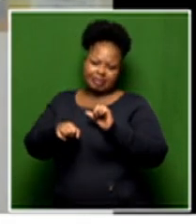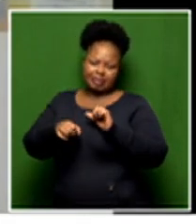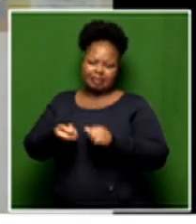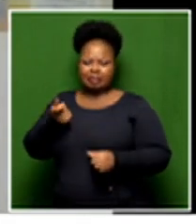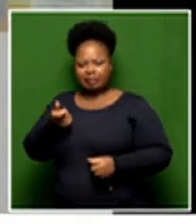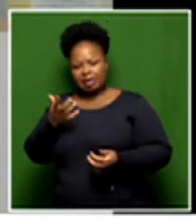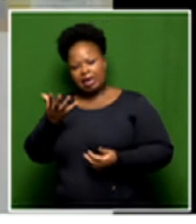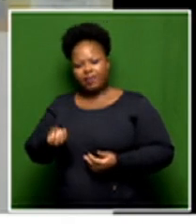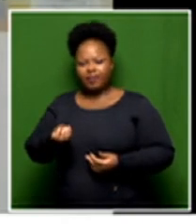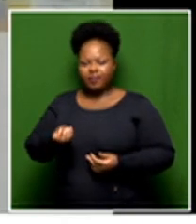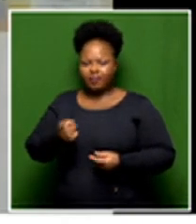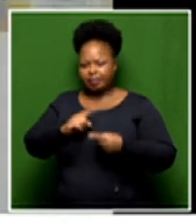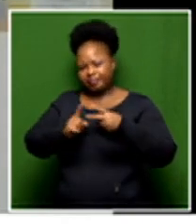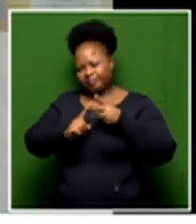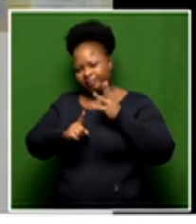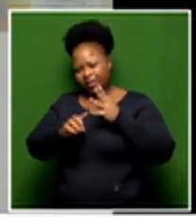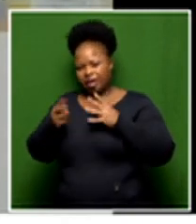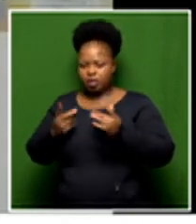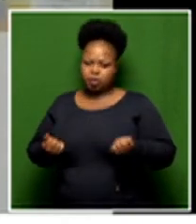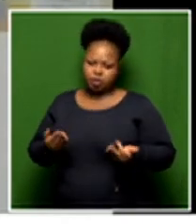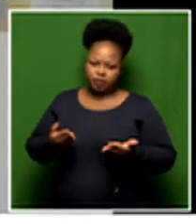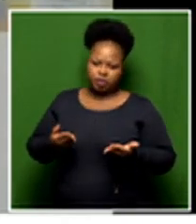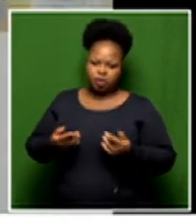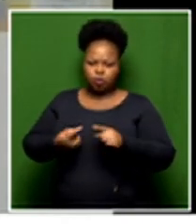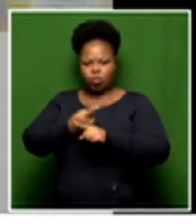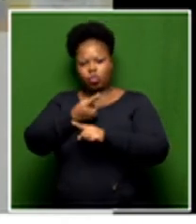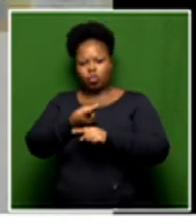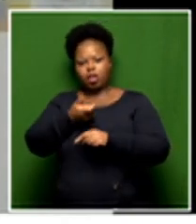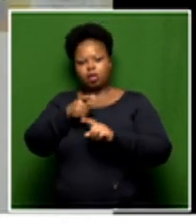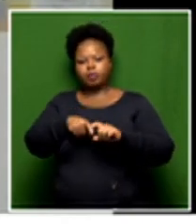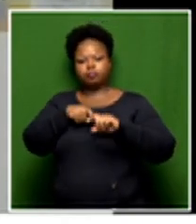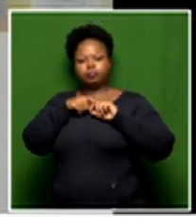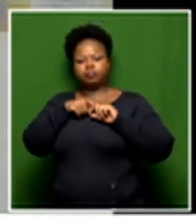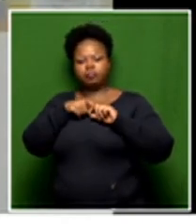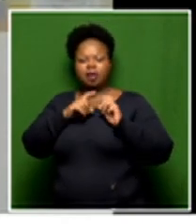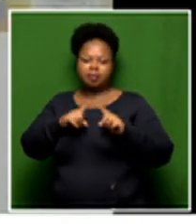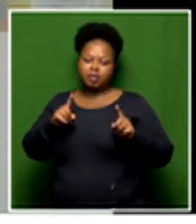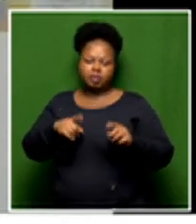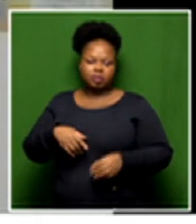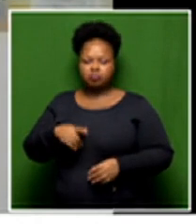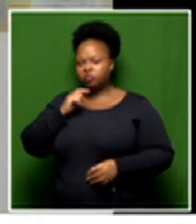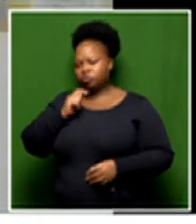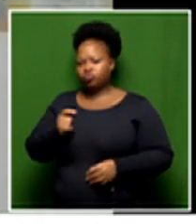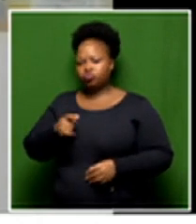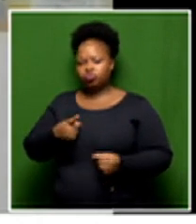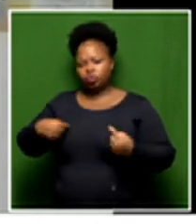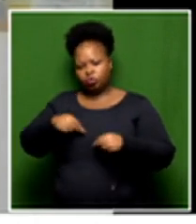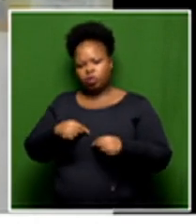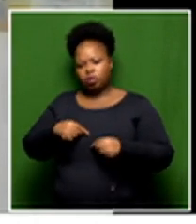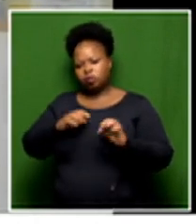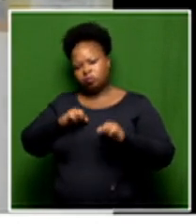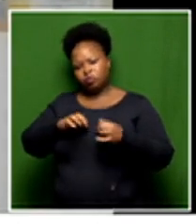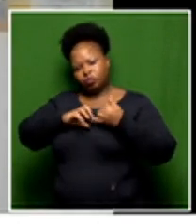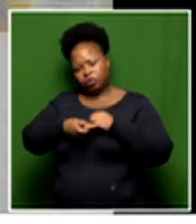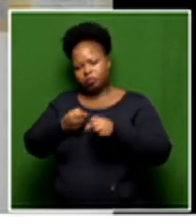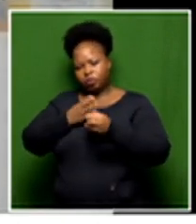been instances where services have faltered, but on the whole, there has been a concerted